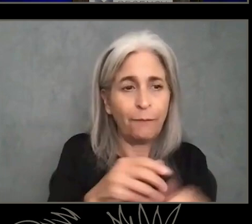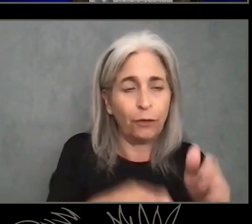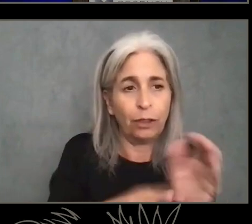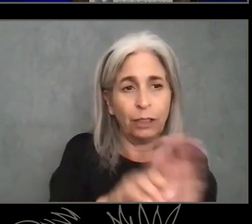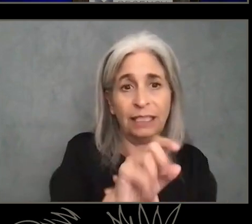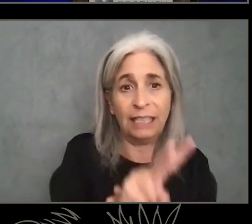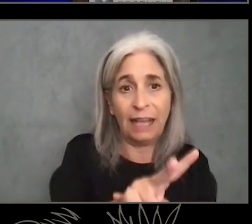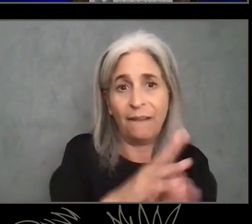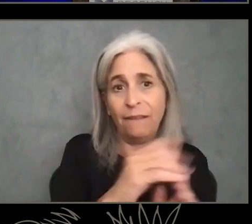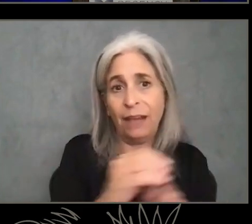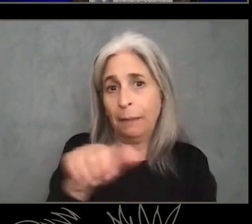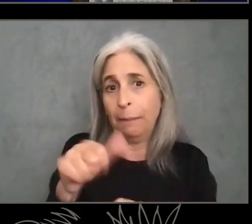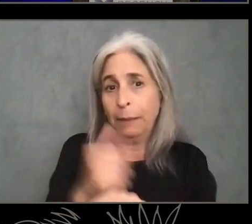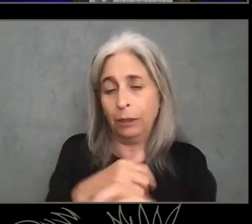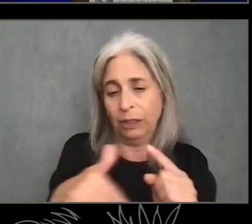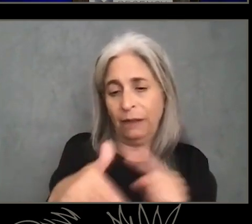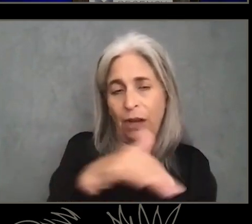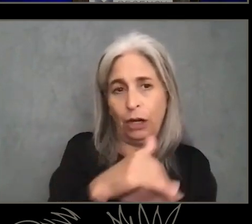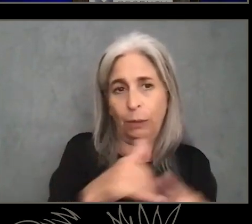build environments.